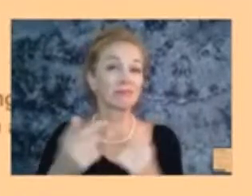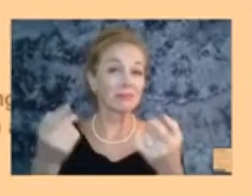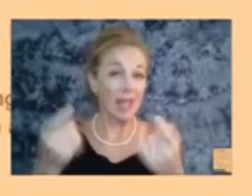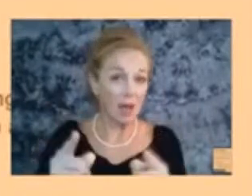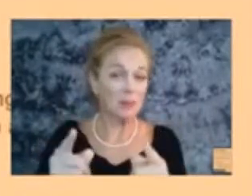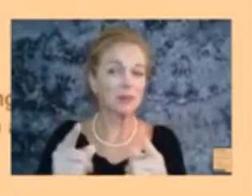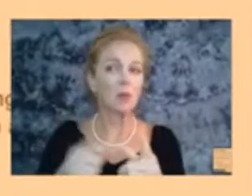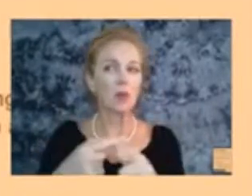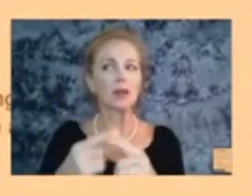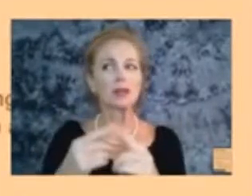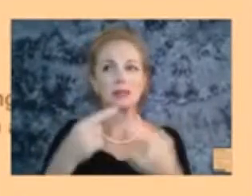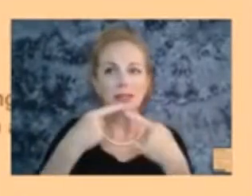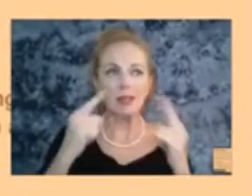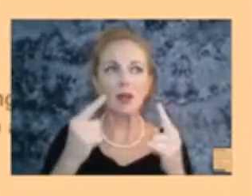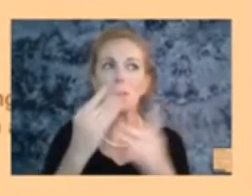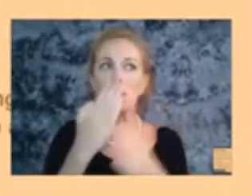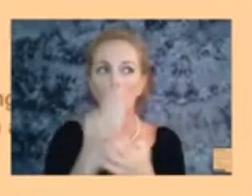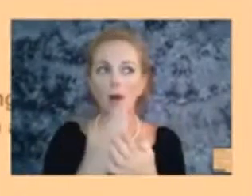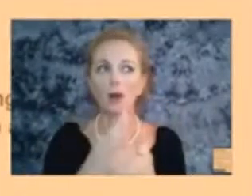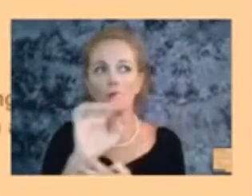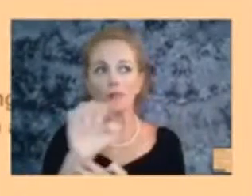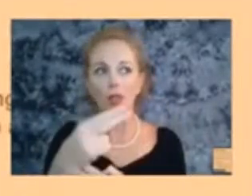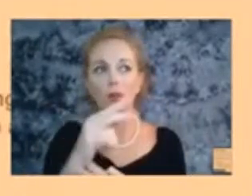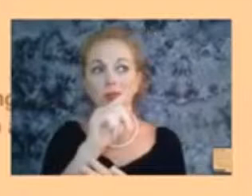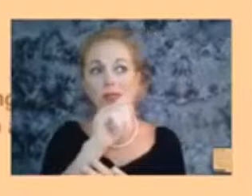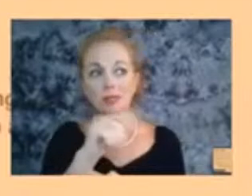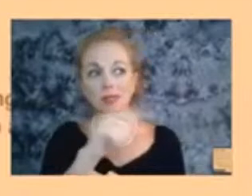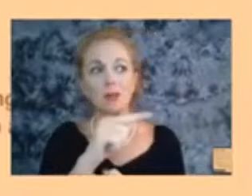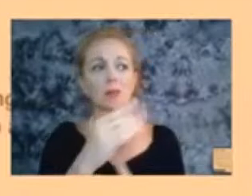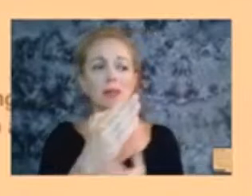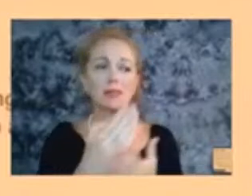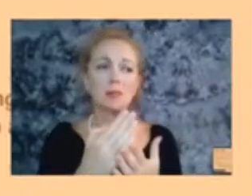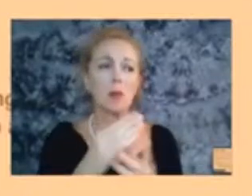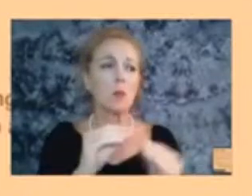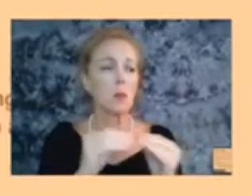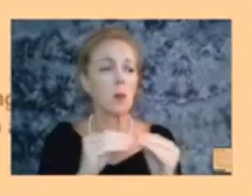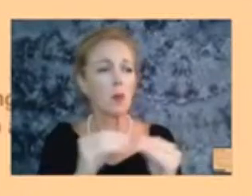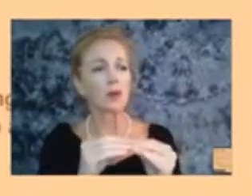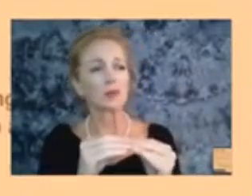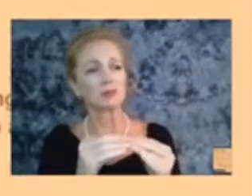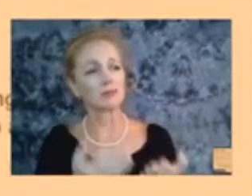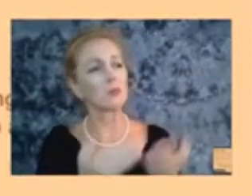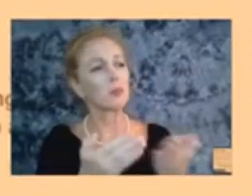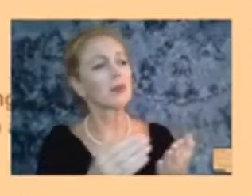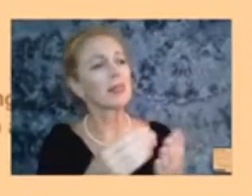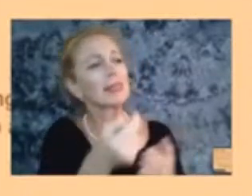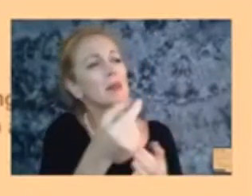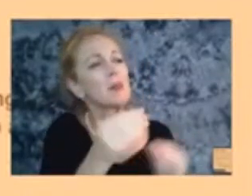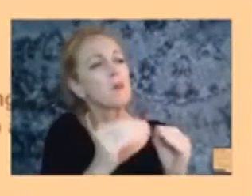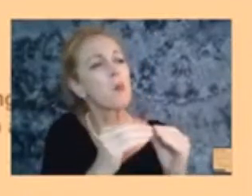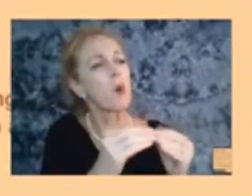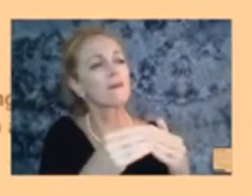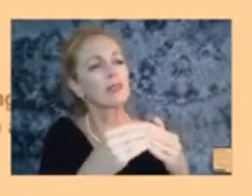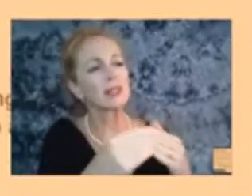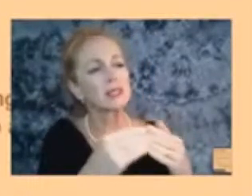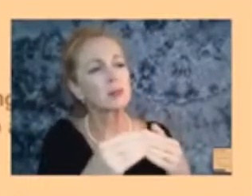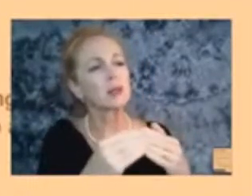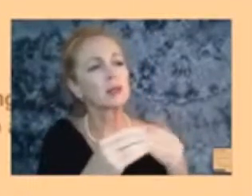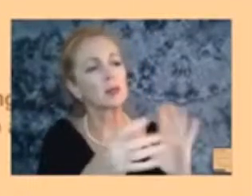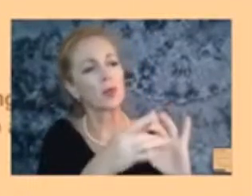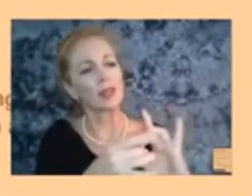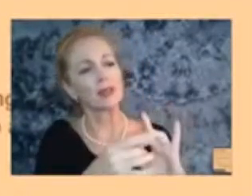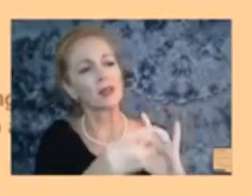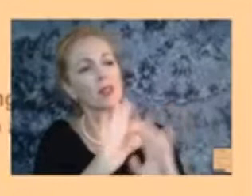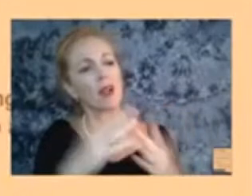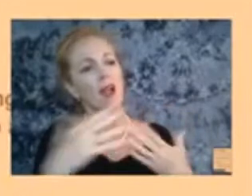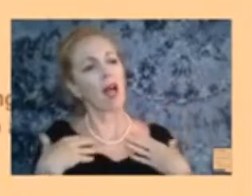give employees who are experiencing reduced hours at least a little bit more flexibility when it comes to their health insurance benefits. So with that said, I